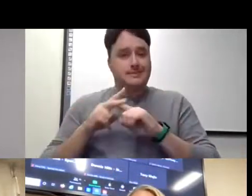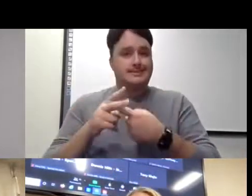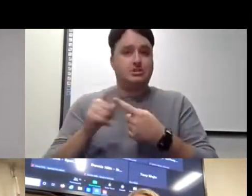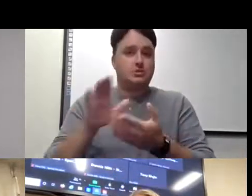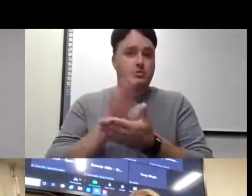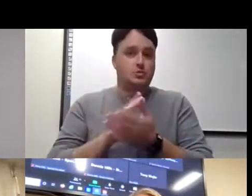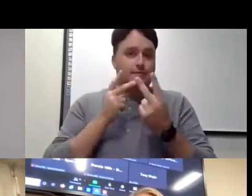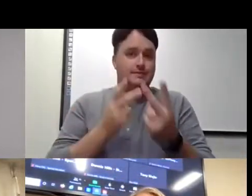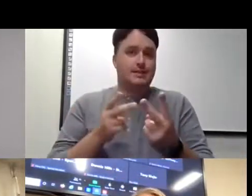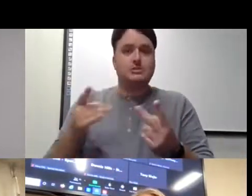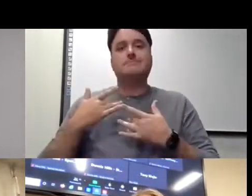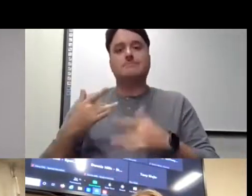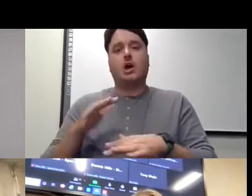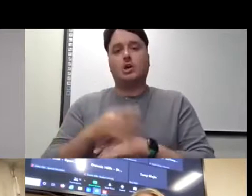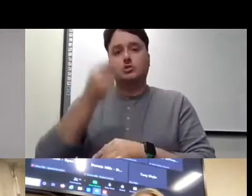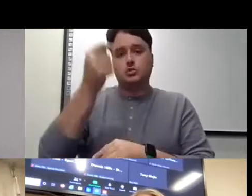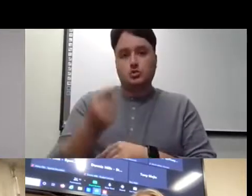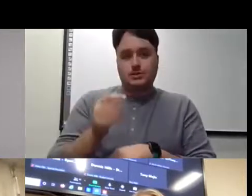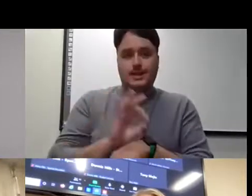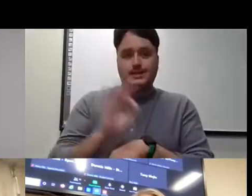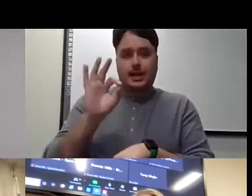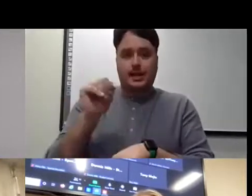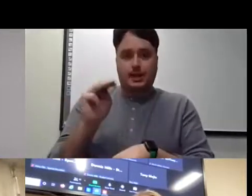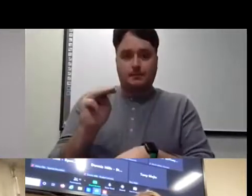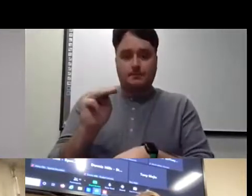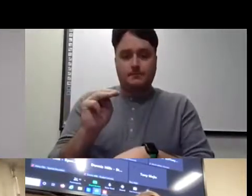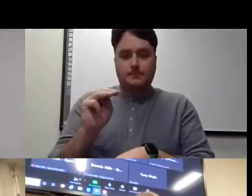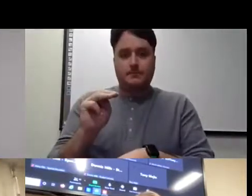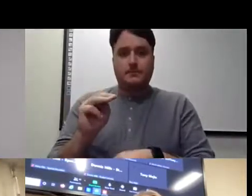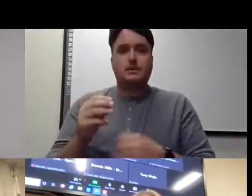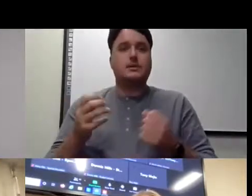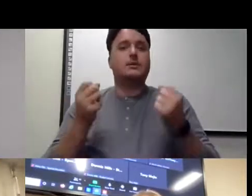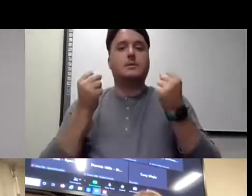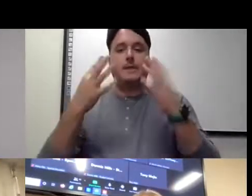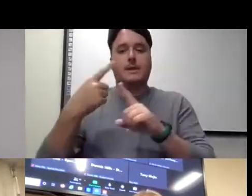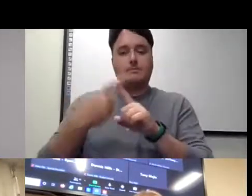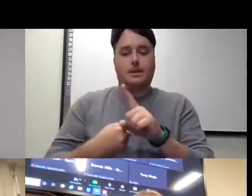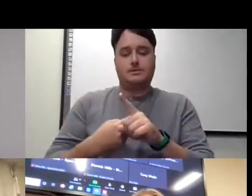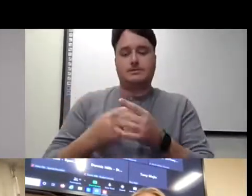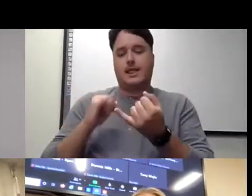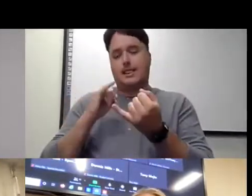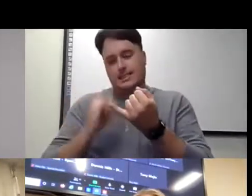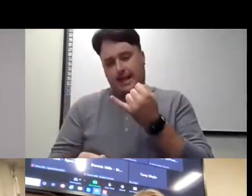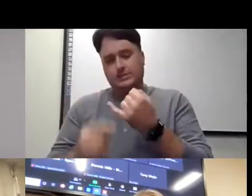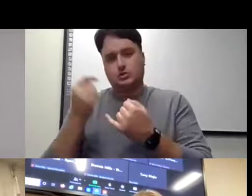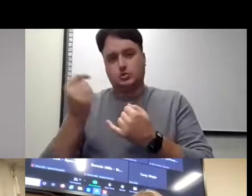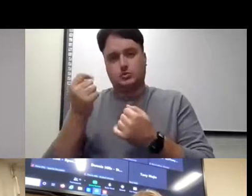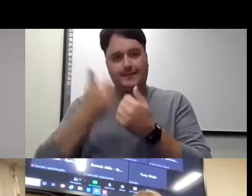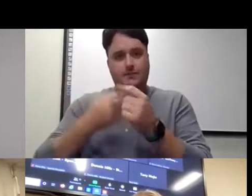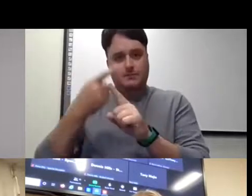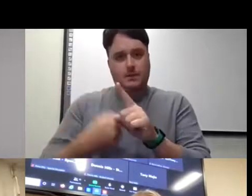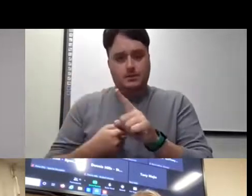visitations typically on Tuesdays at 9 a.m. Many months, the last Tuesday of the month. These